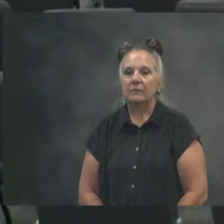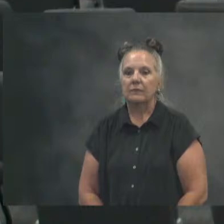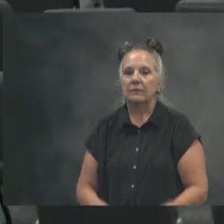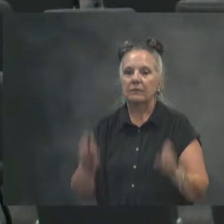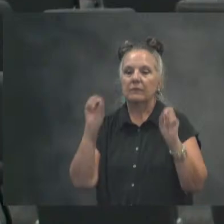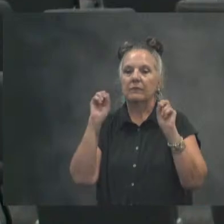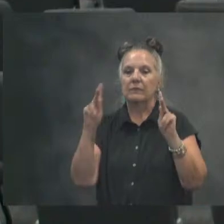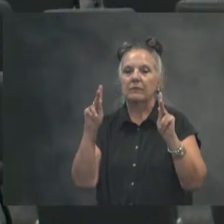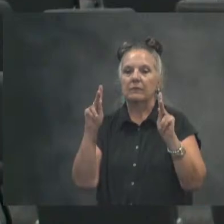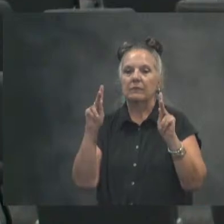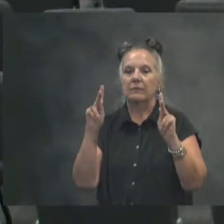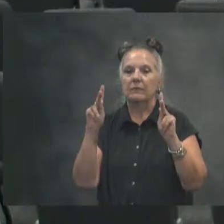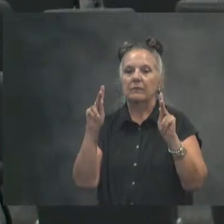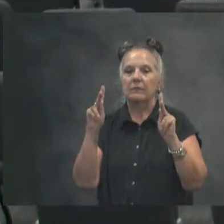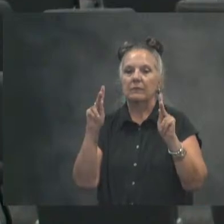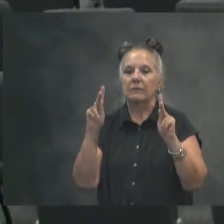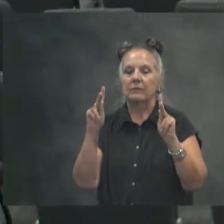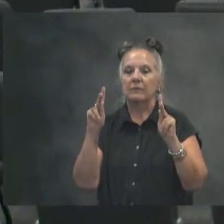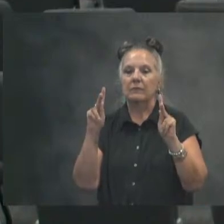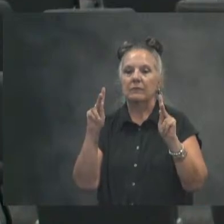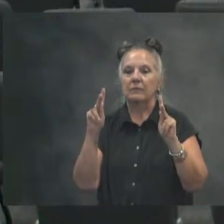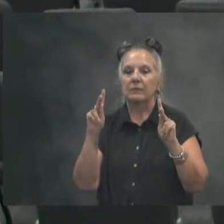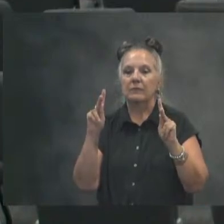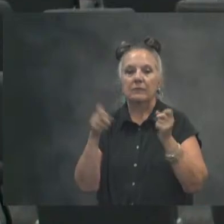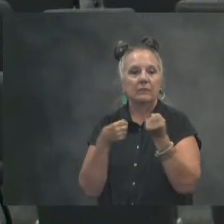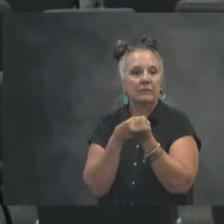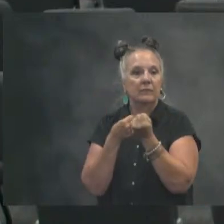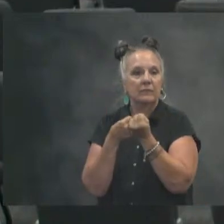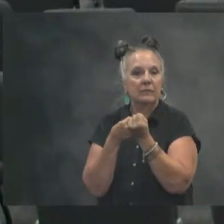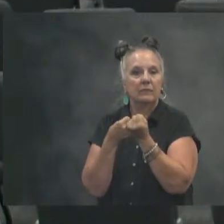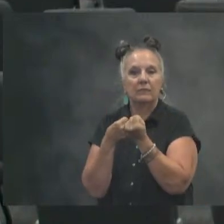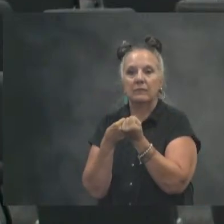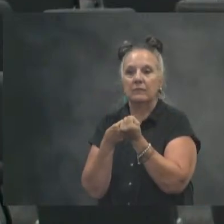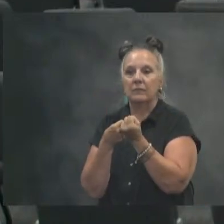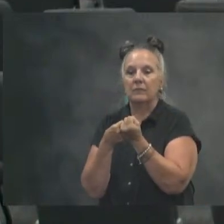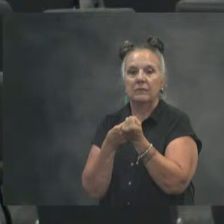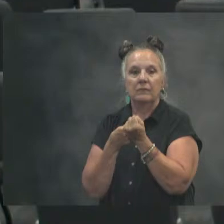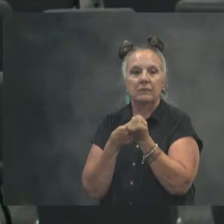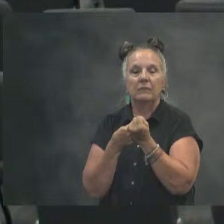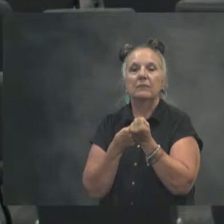Okay, then we are moving to the vote. All those in favor, the consent agenda?